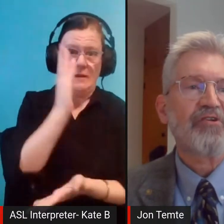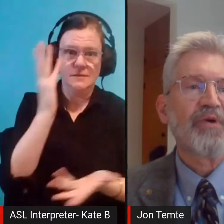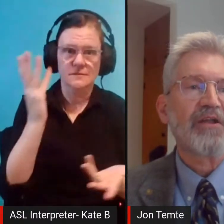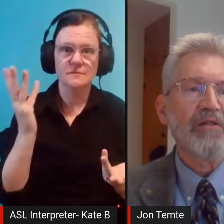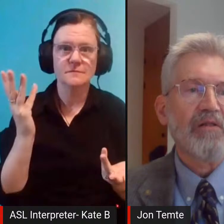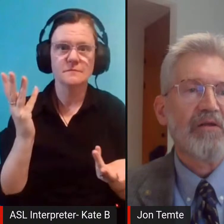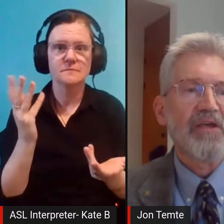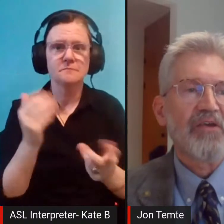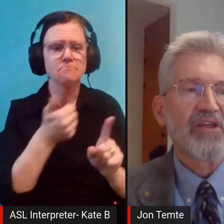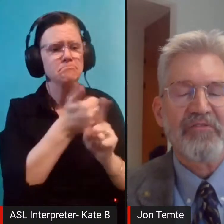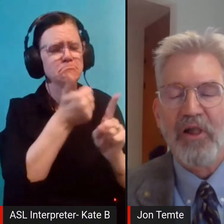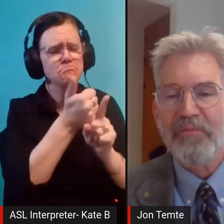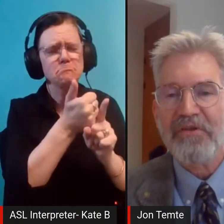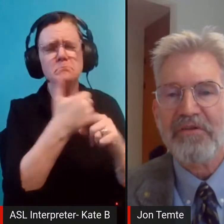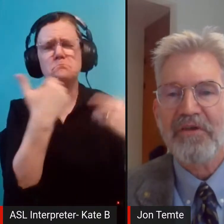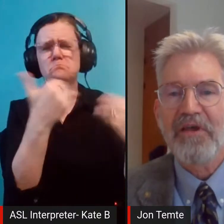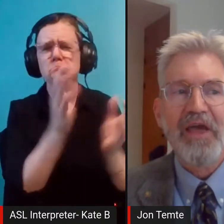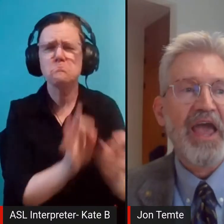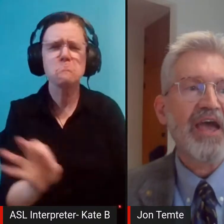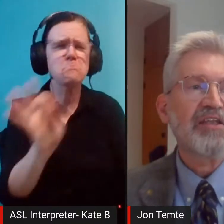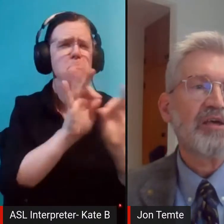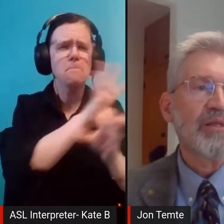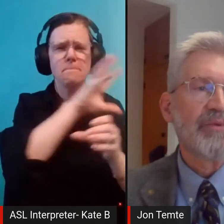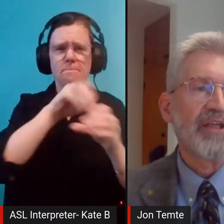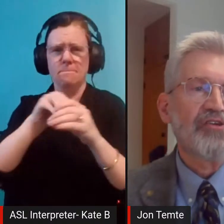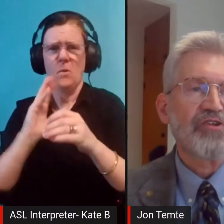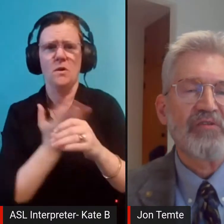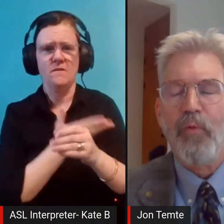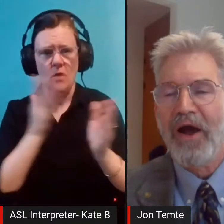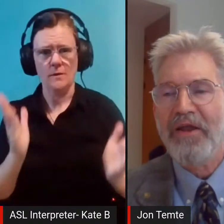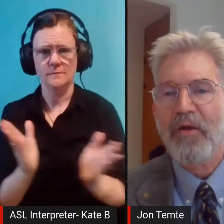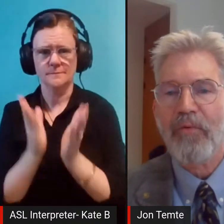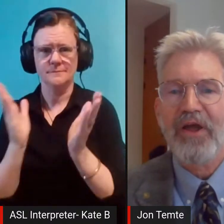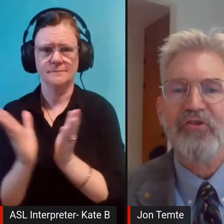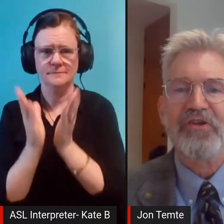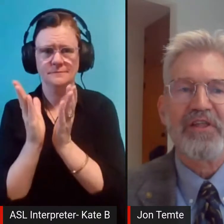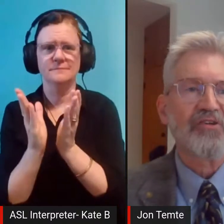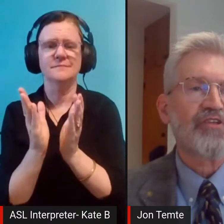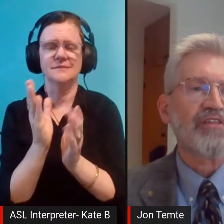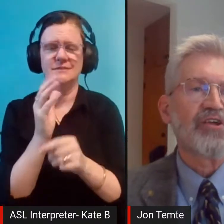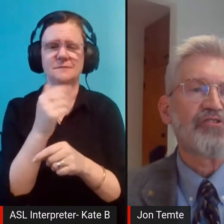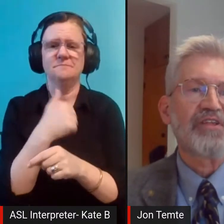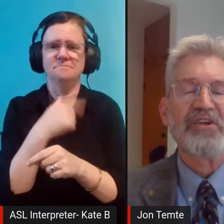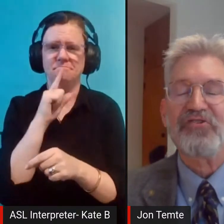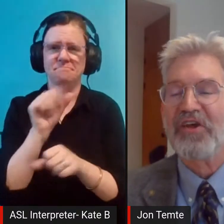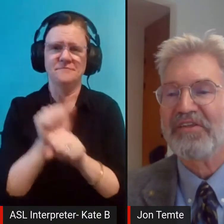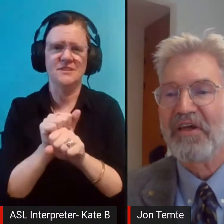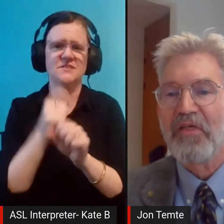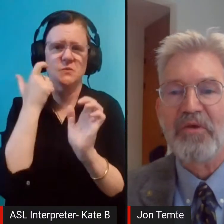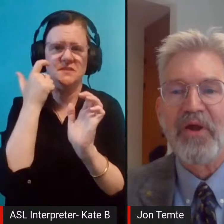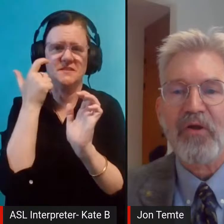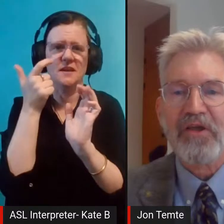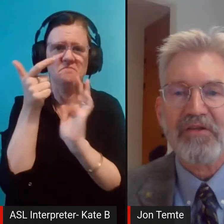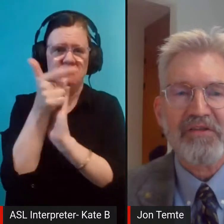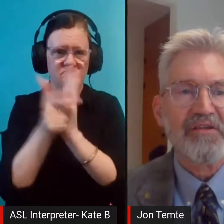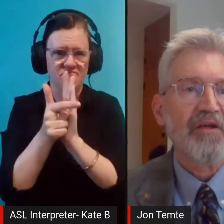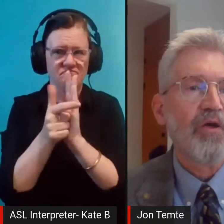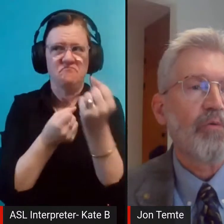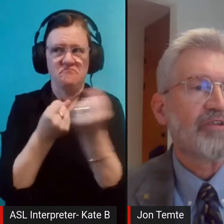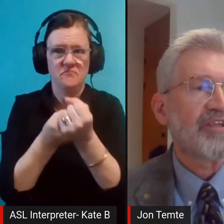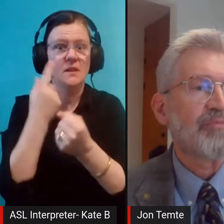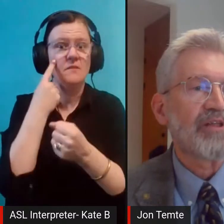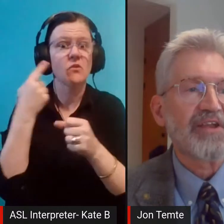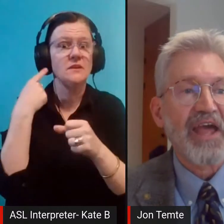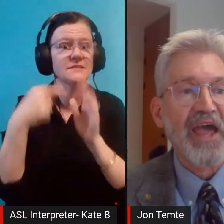been instrumental in the development and implementation of wide-ranging legislation such as the